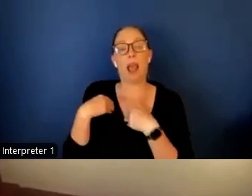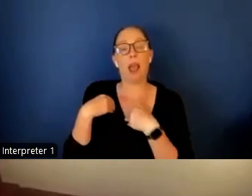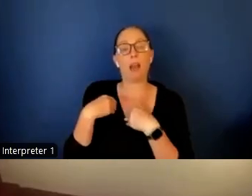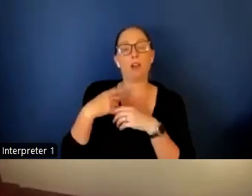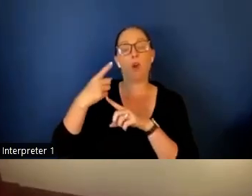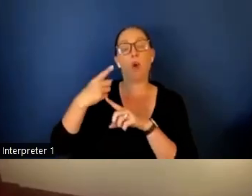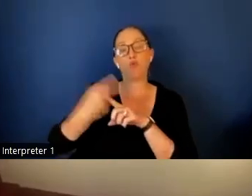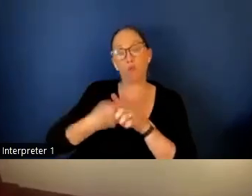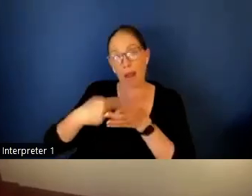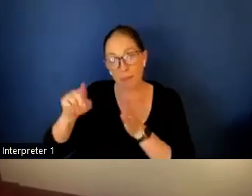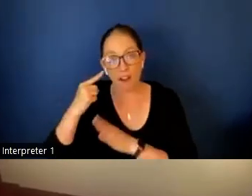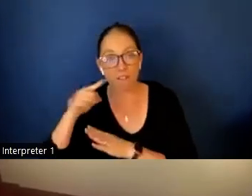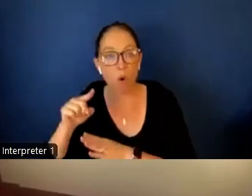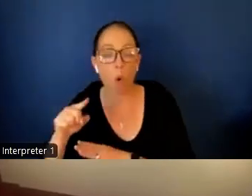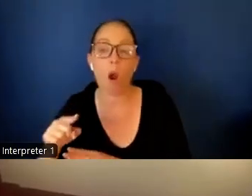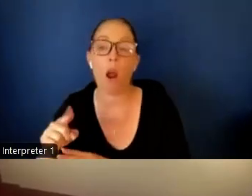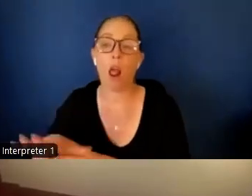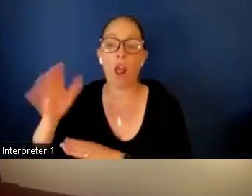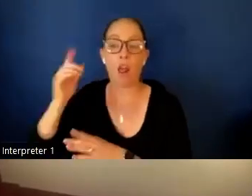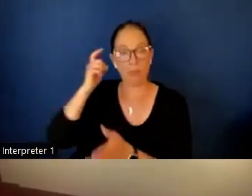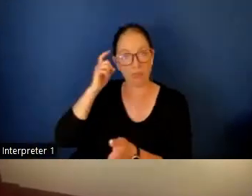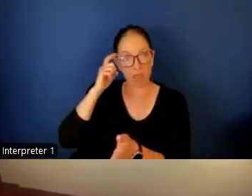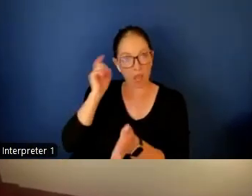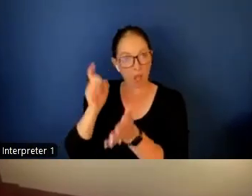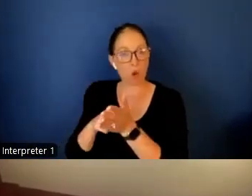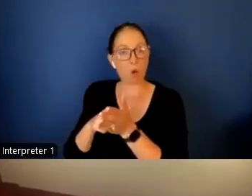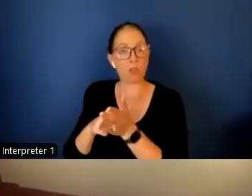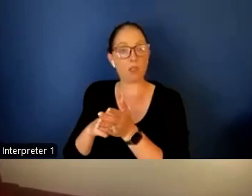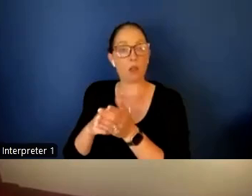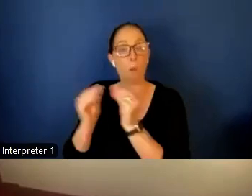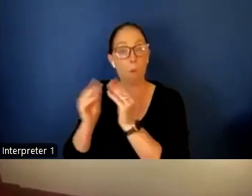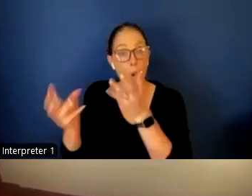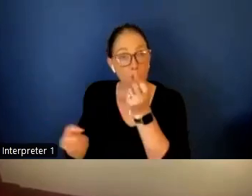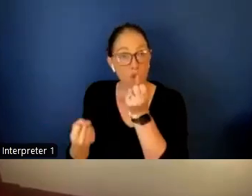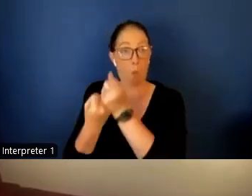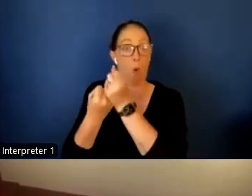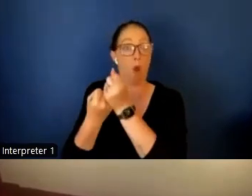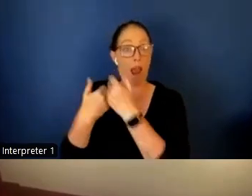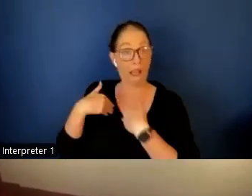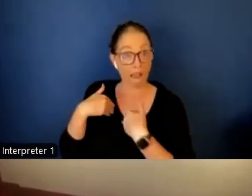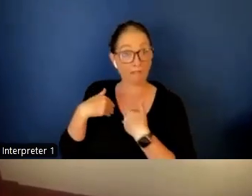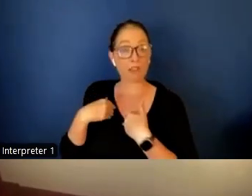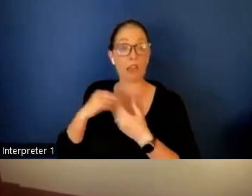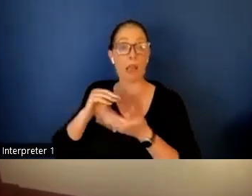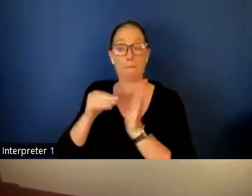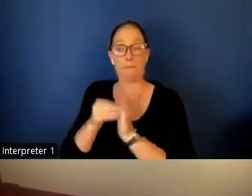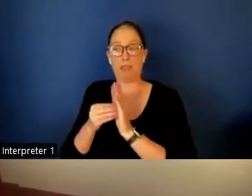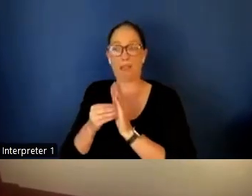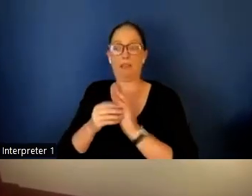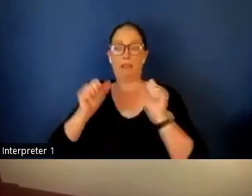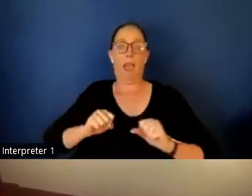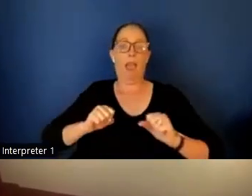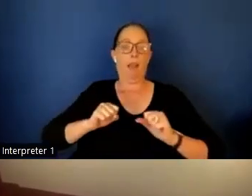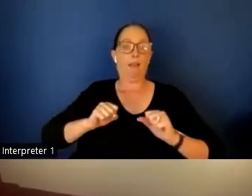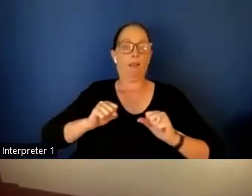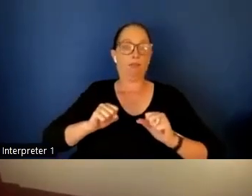they noticed that the higher the amount of support, the more time you'd actually be able to give to your art making, which would allow you to do the amount more